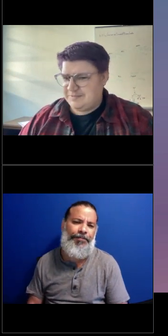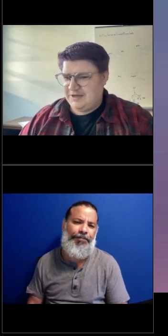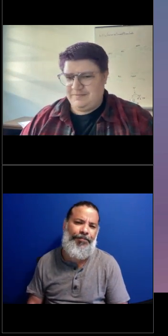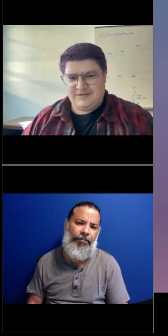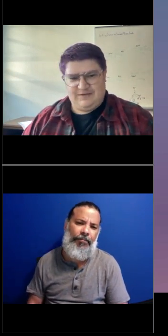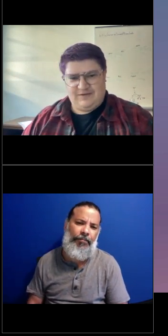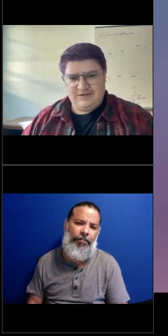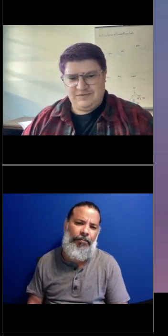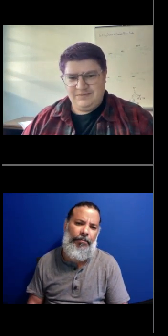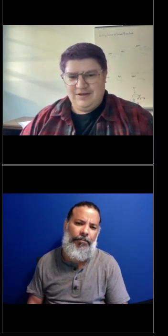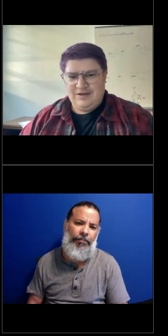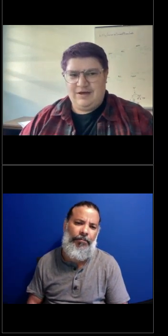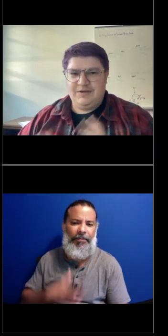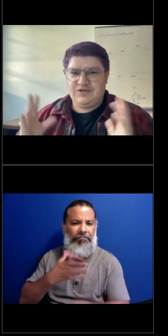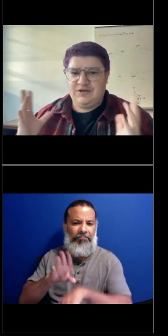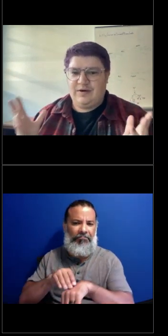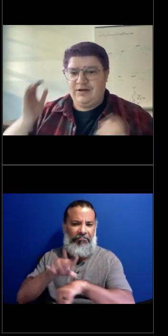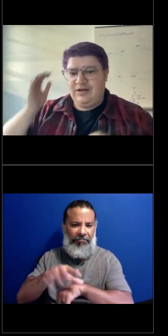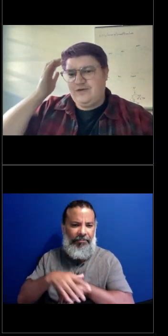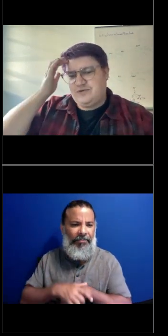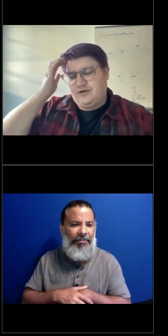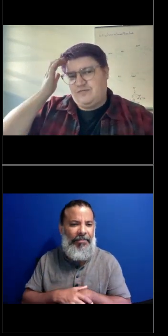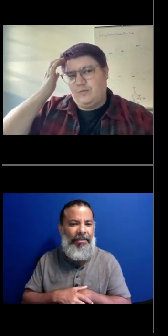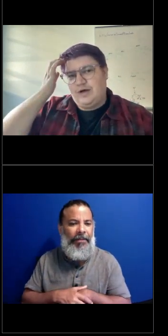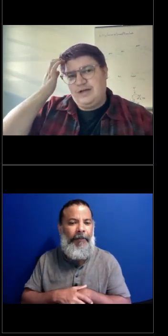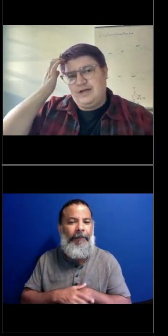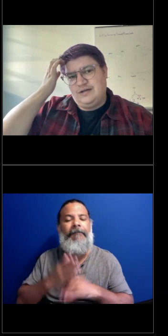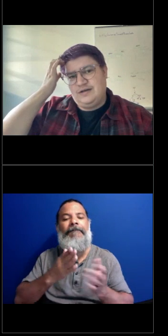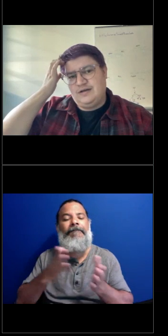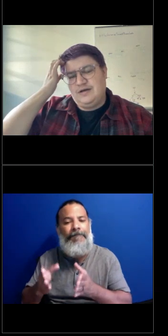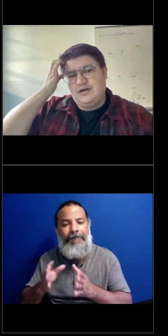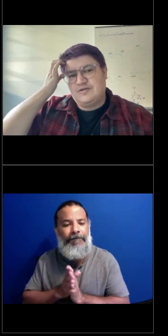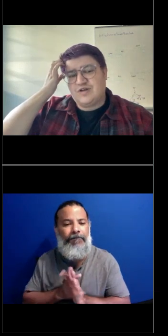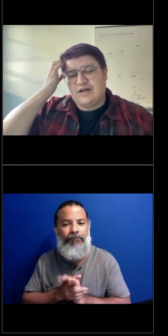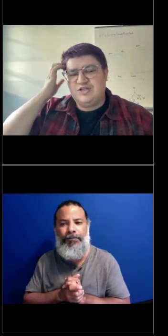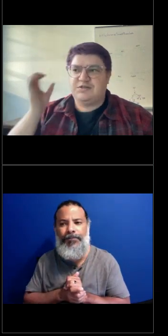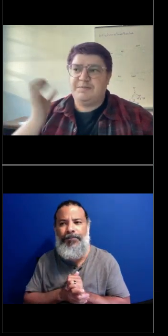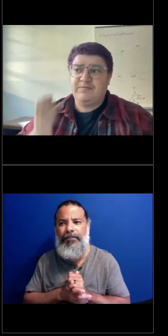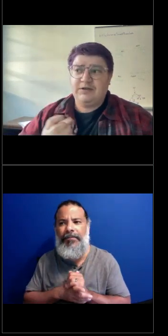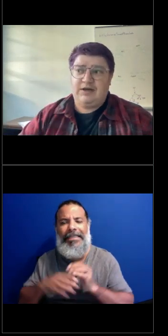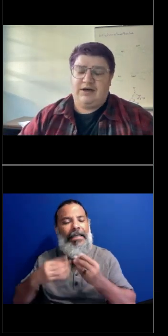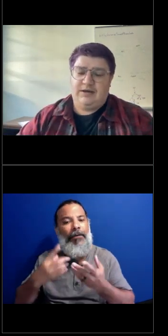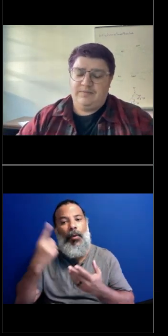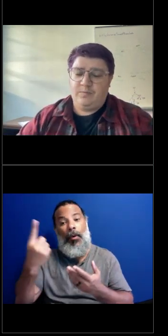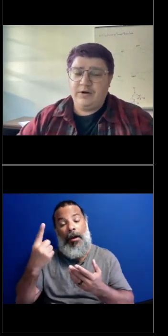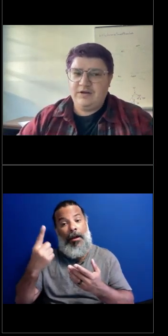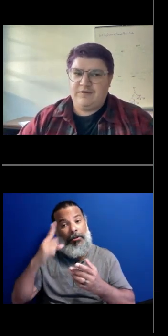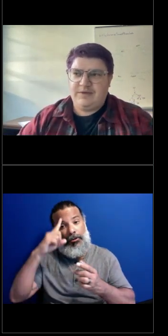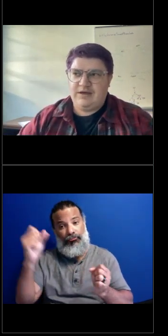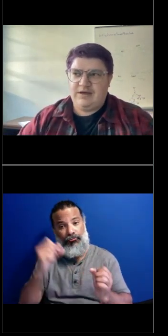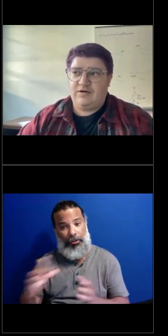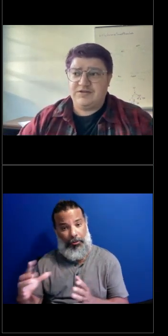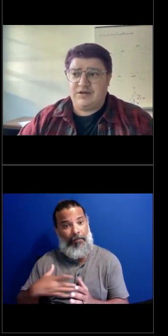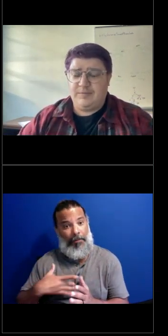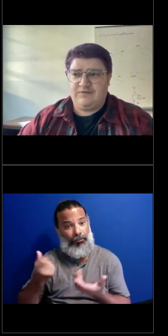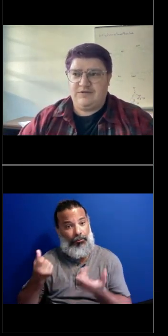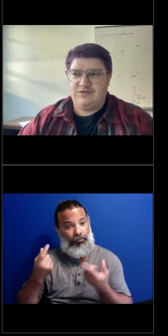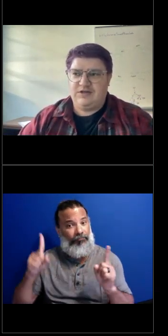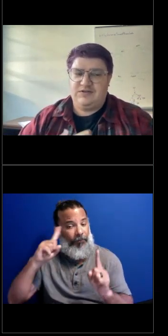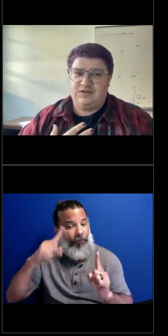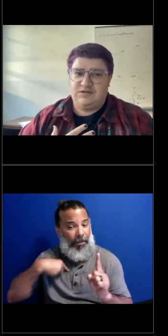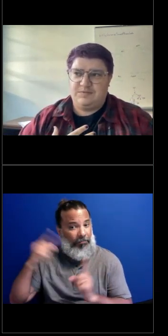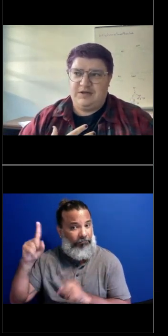Yeah, that's my advice. So I want to give you sort of one strategy that's been really working for me across a